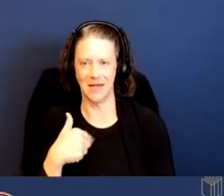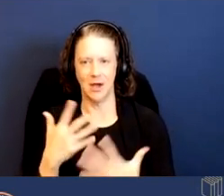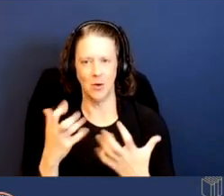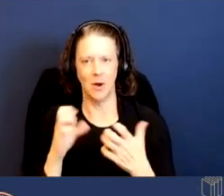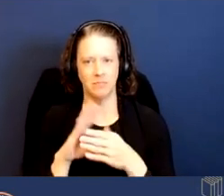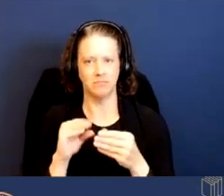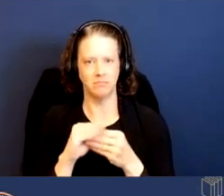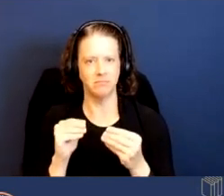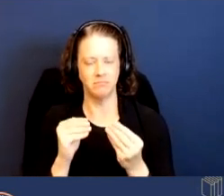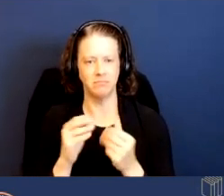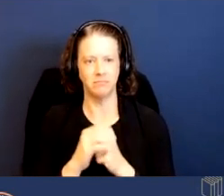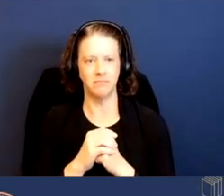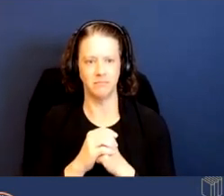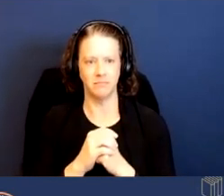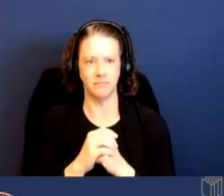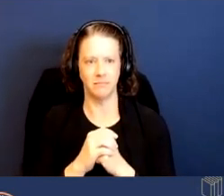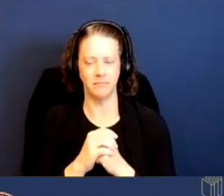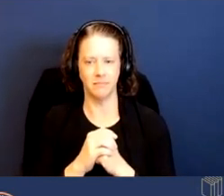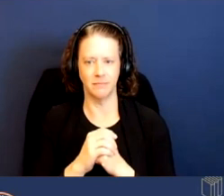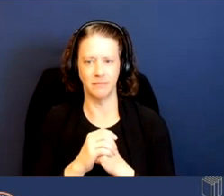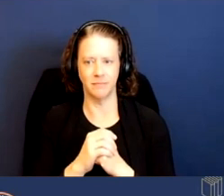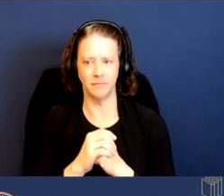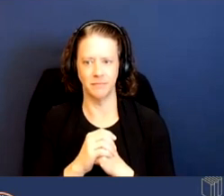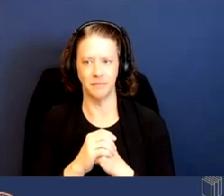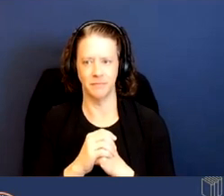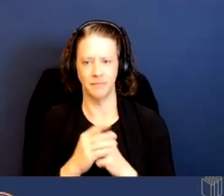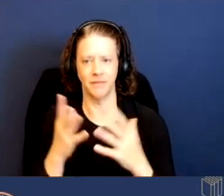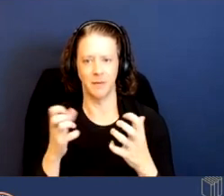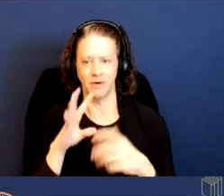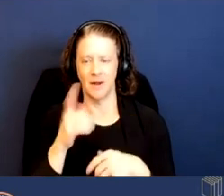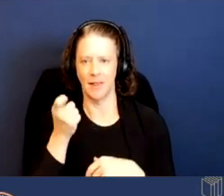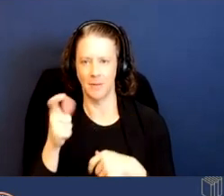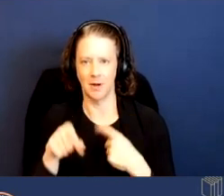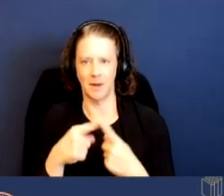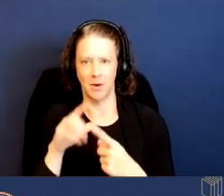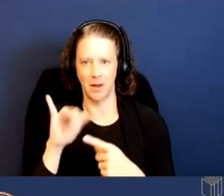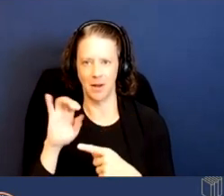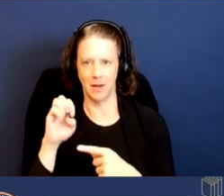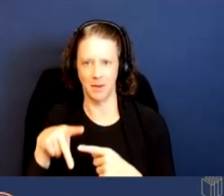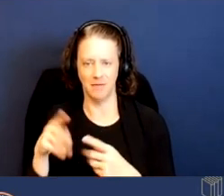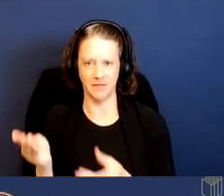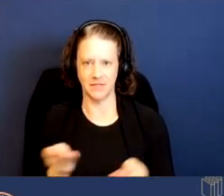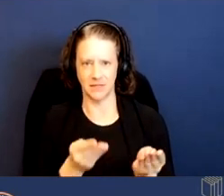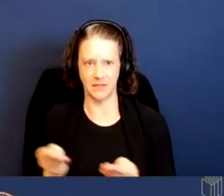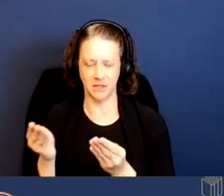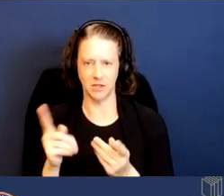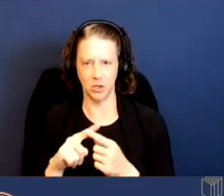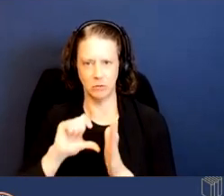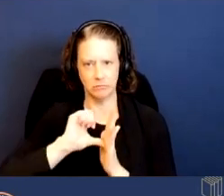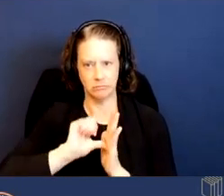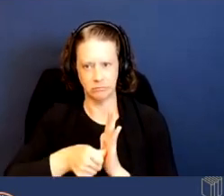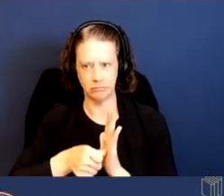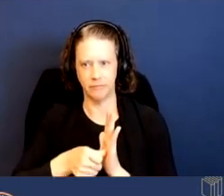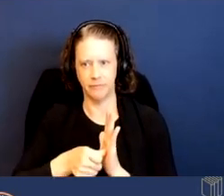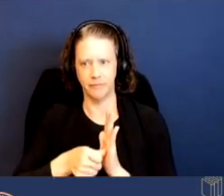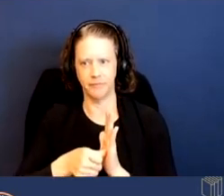think, you know, talk a little bit about the IEP facilitation. I think to underscore